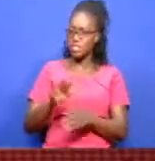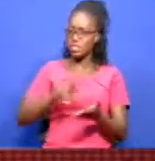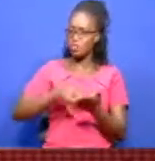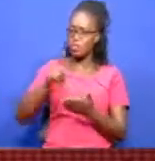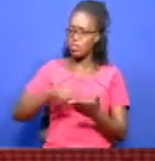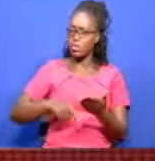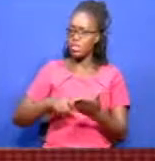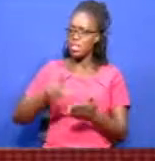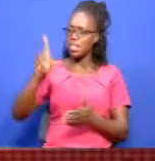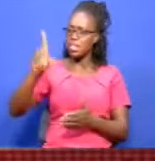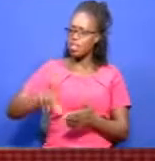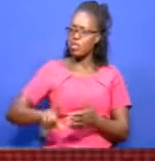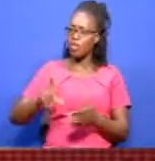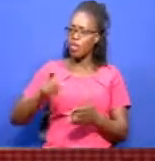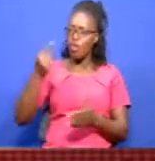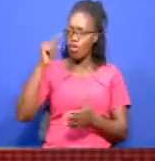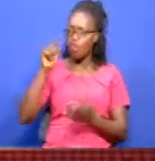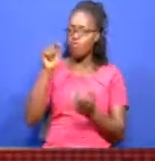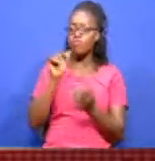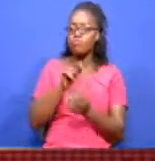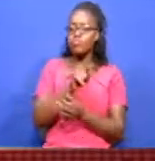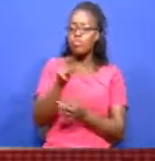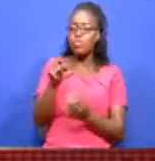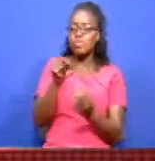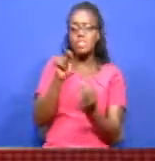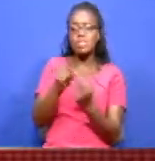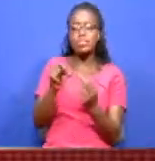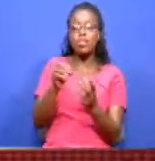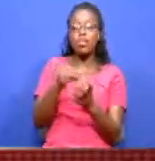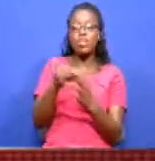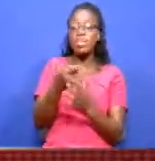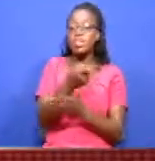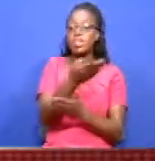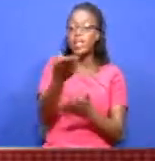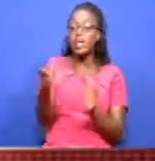are lower or those being tested there are turning out negative?